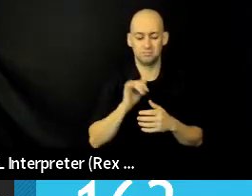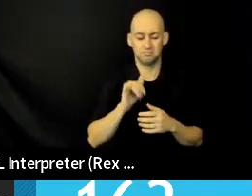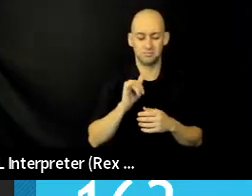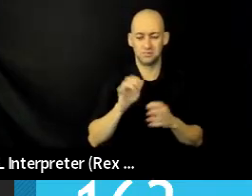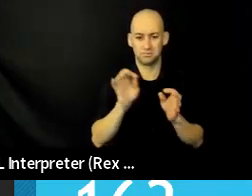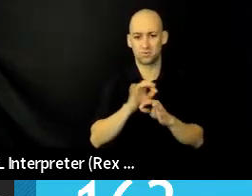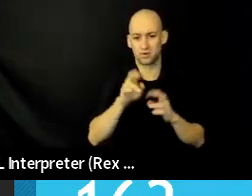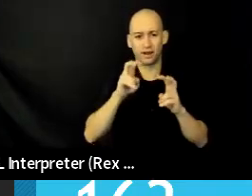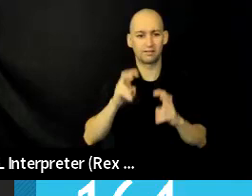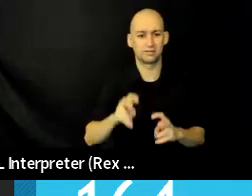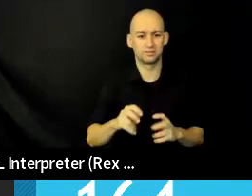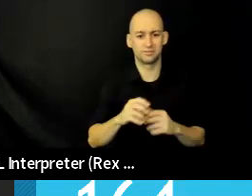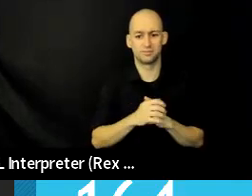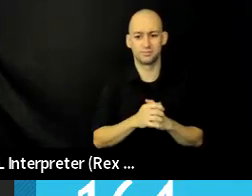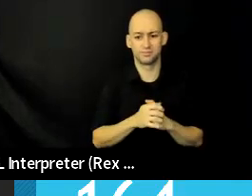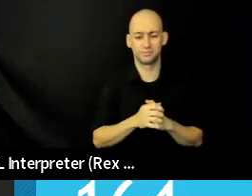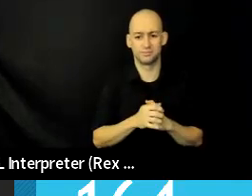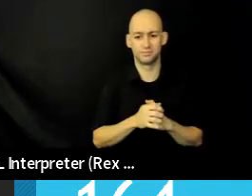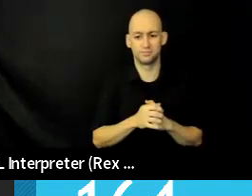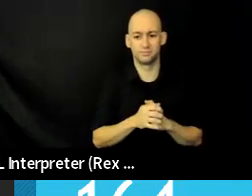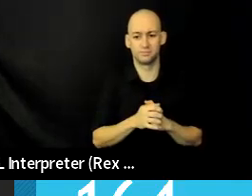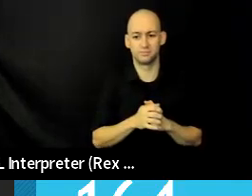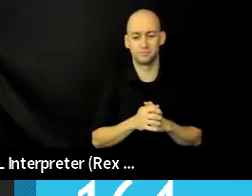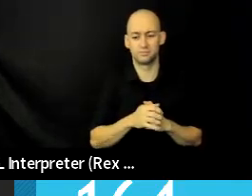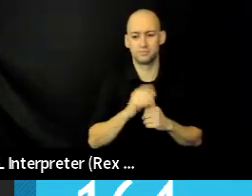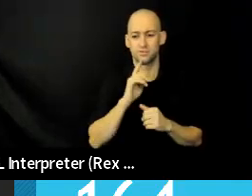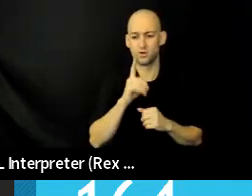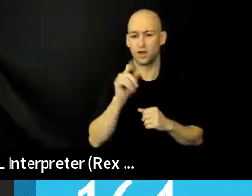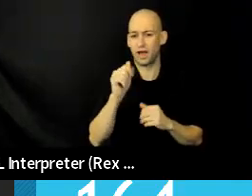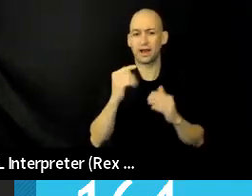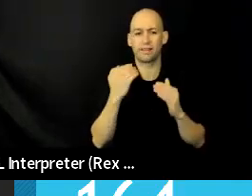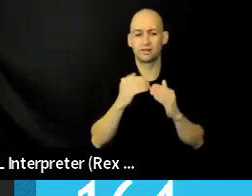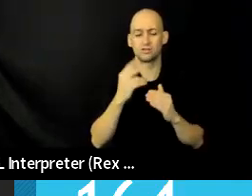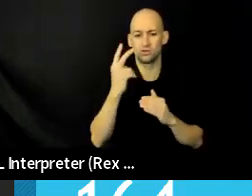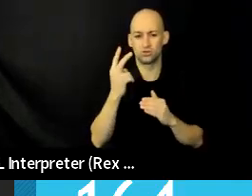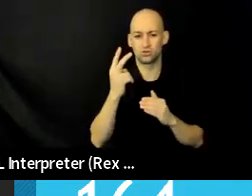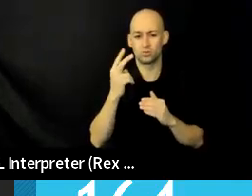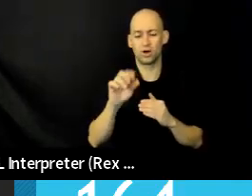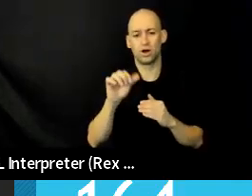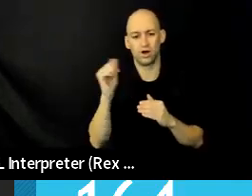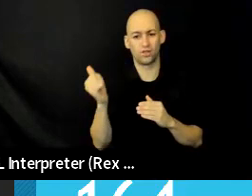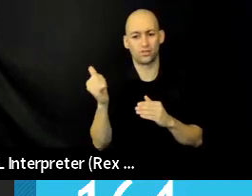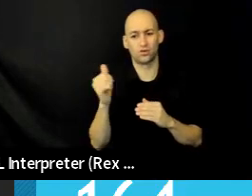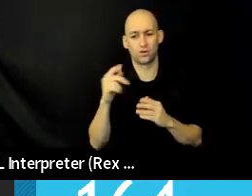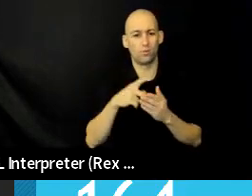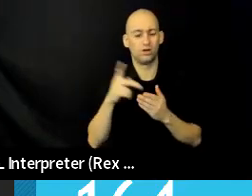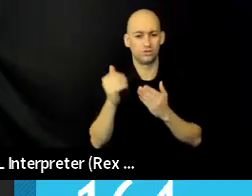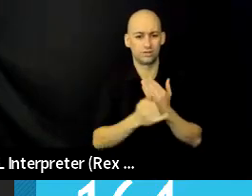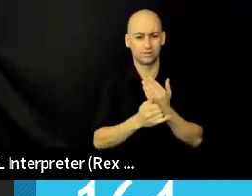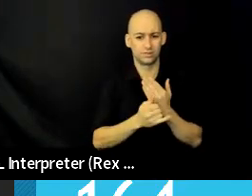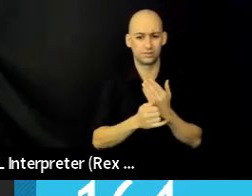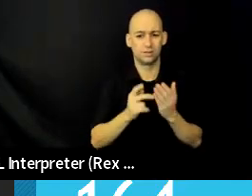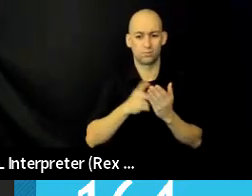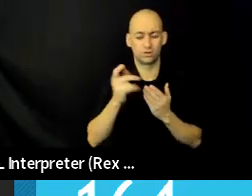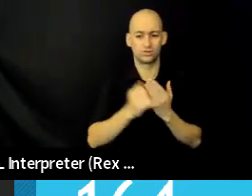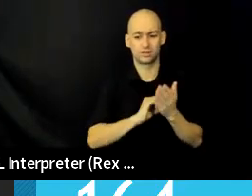slide, please. There are at least 2 alternative projects or project